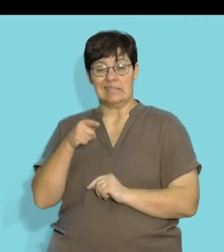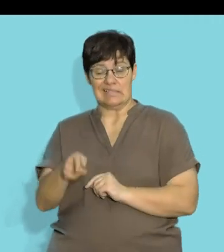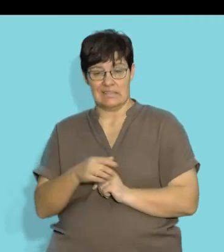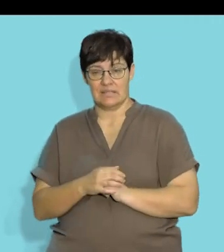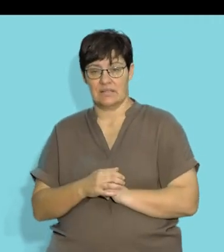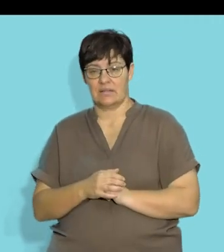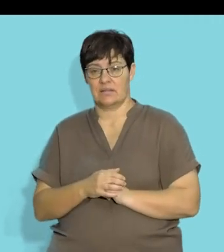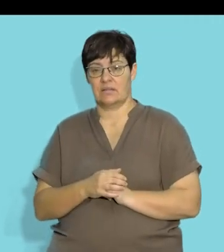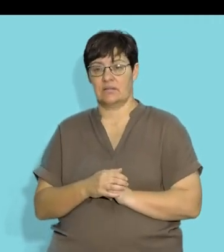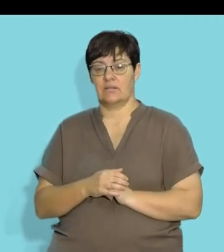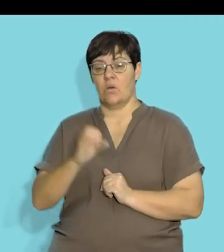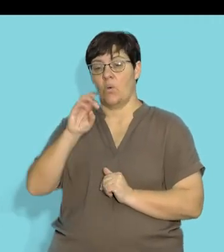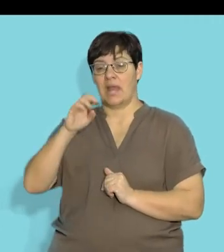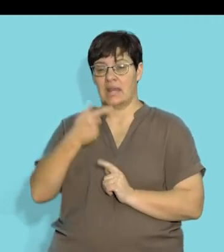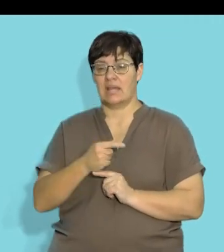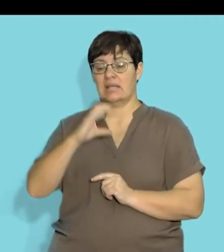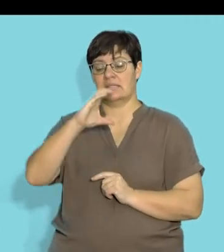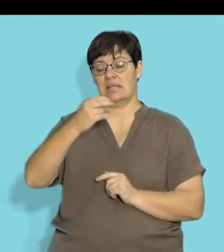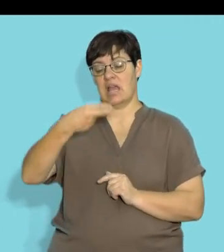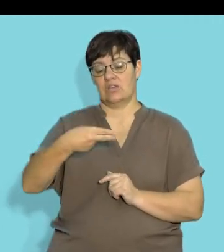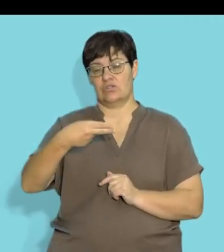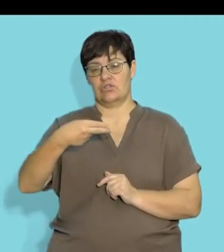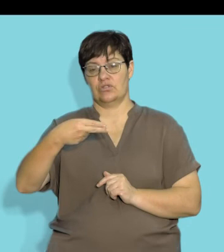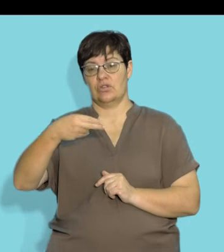This is an organic acid,